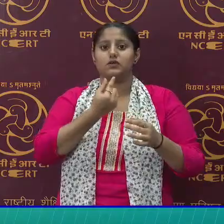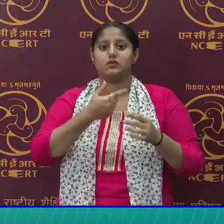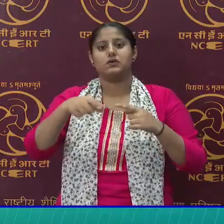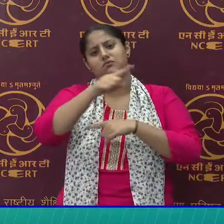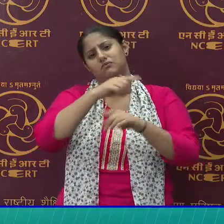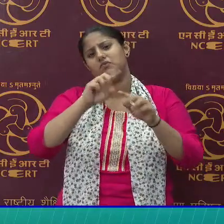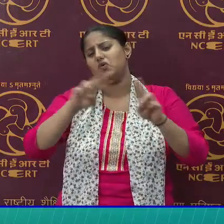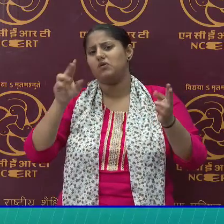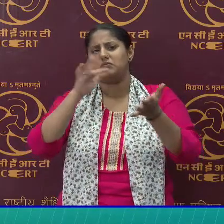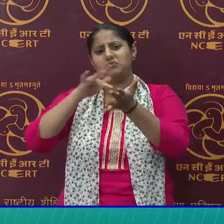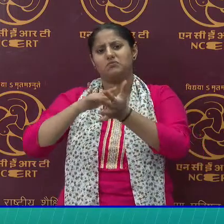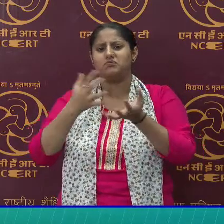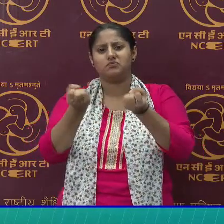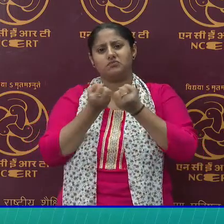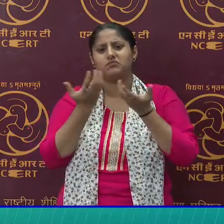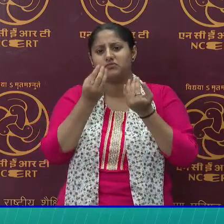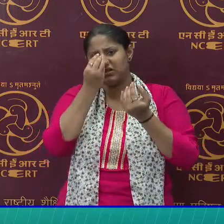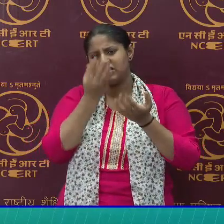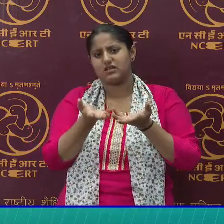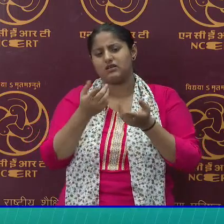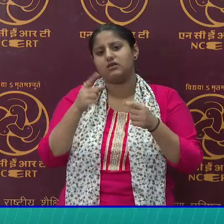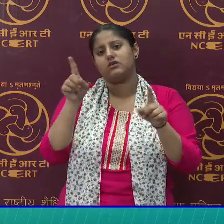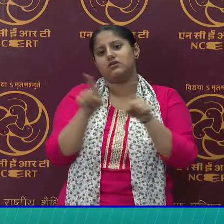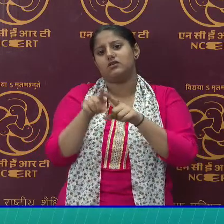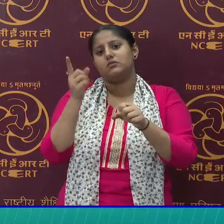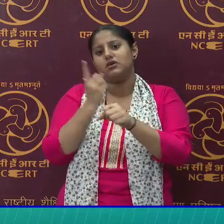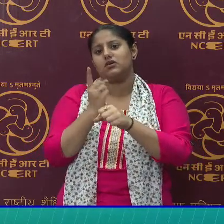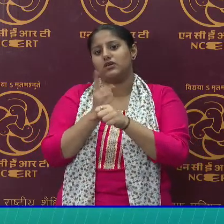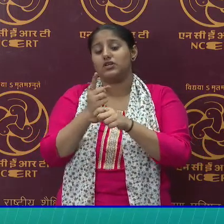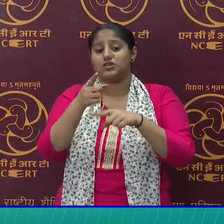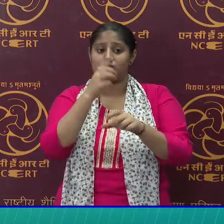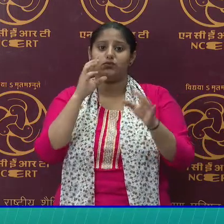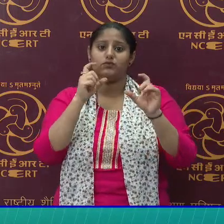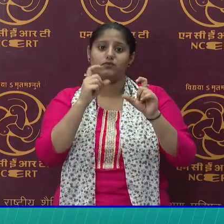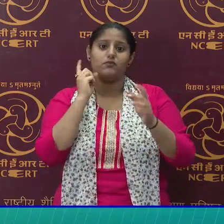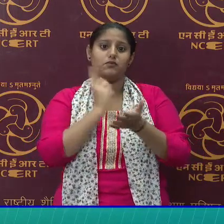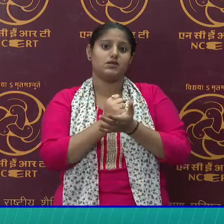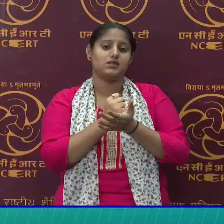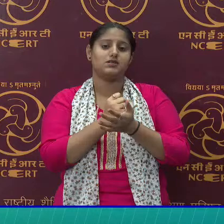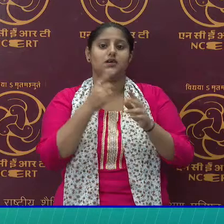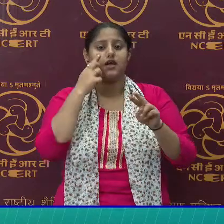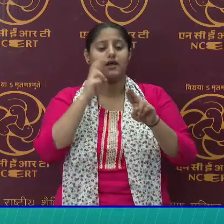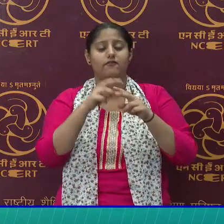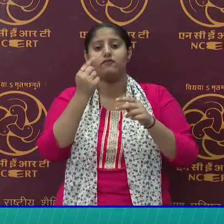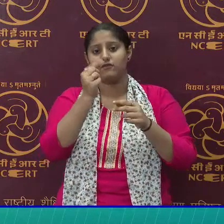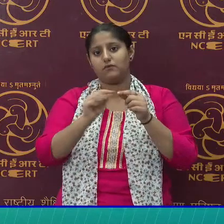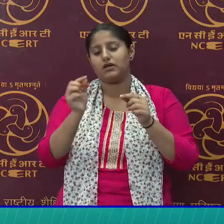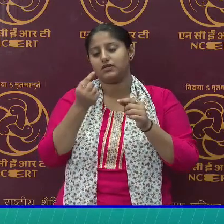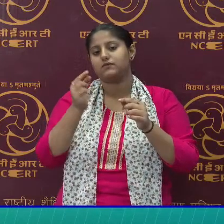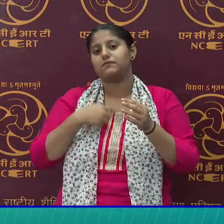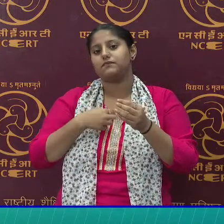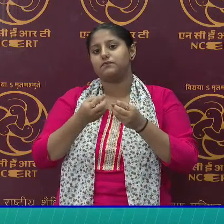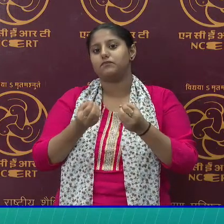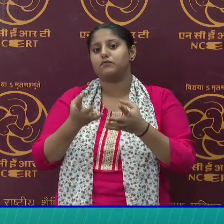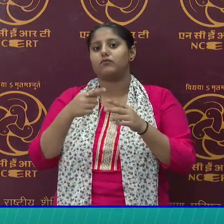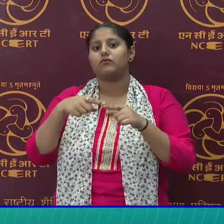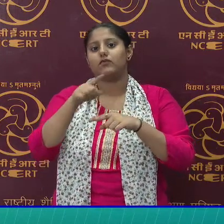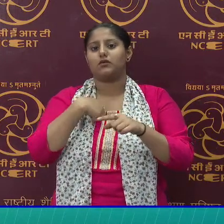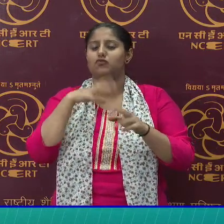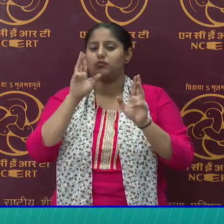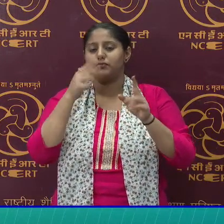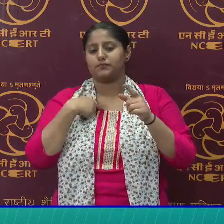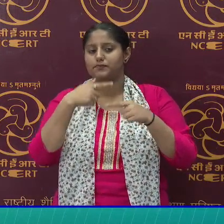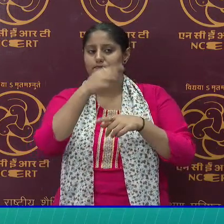India, and of course the teacher has to be careful when they are handling matchsticks, but I am sure teachers are capable of